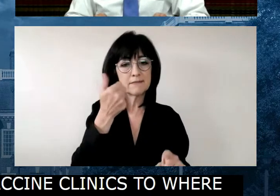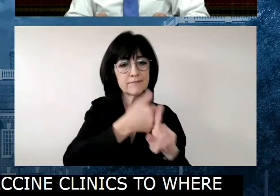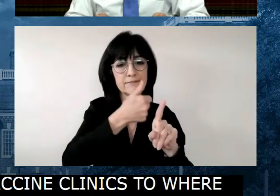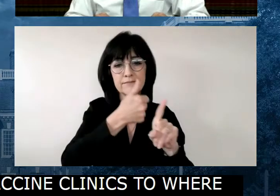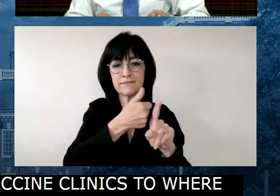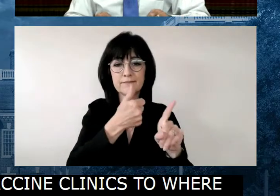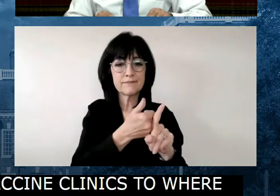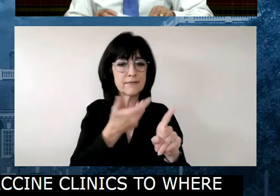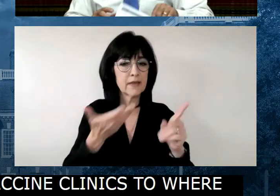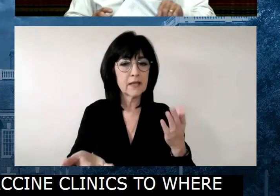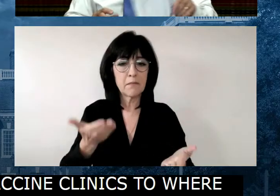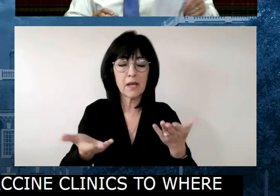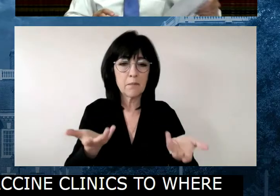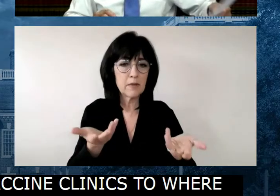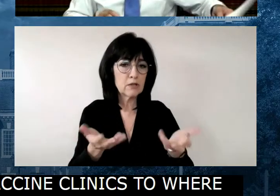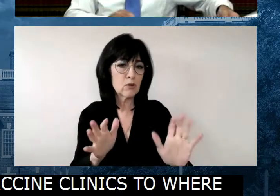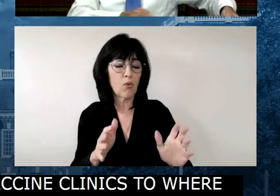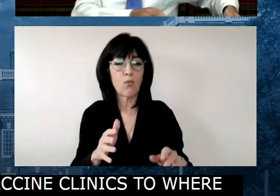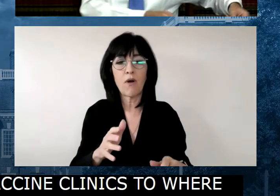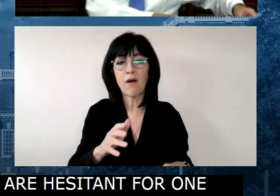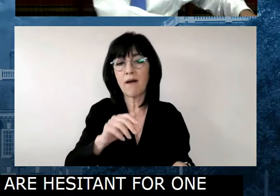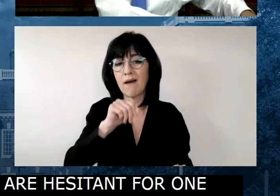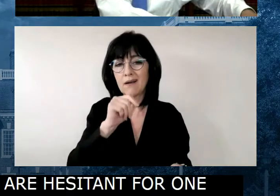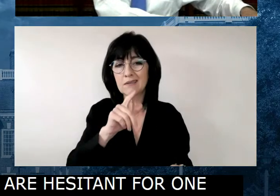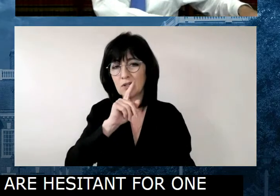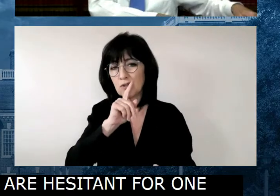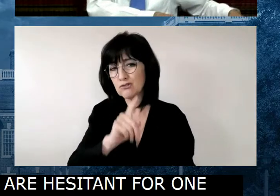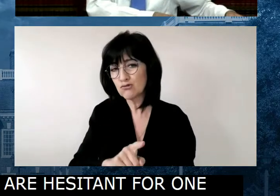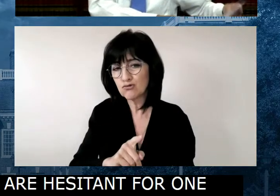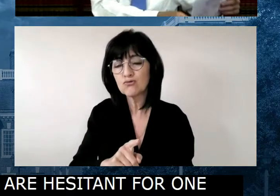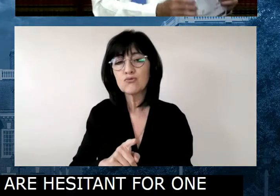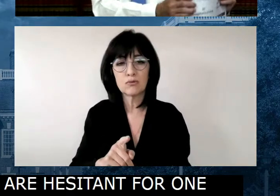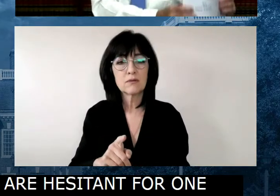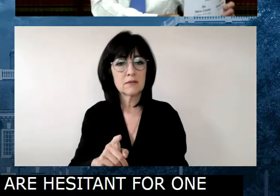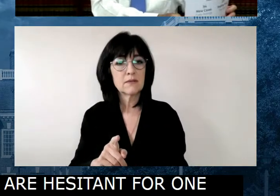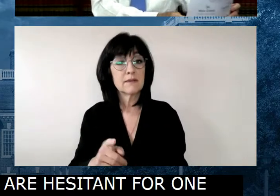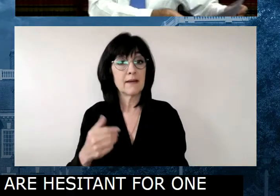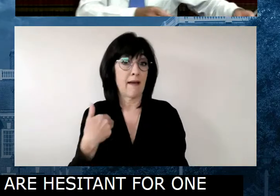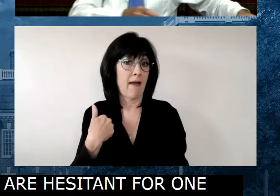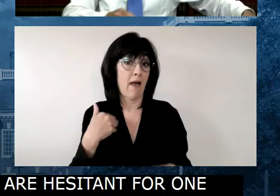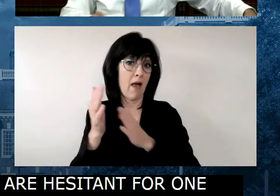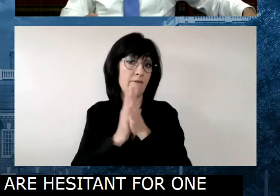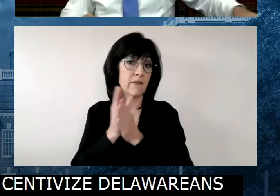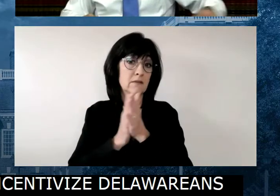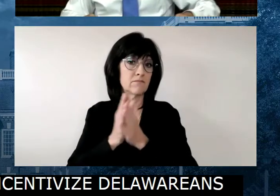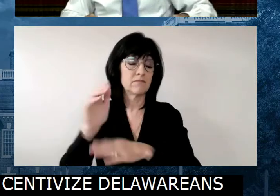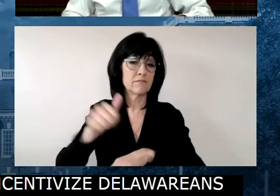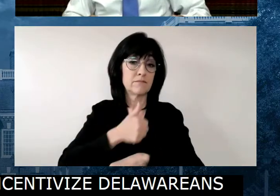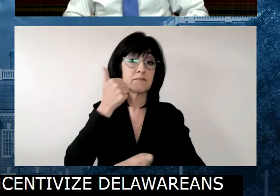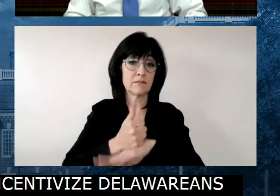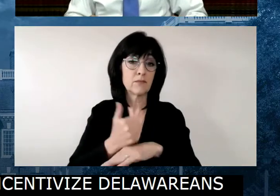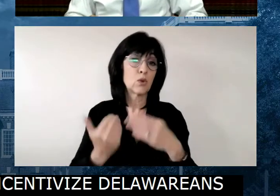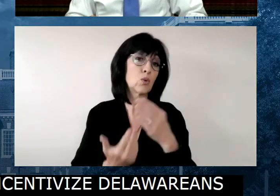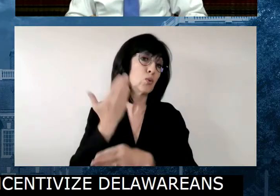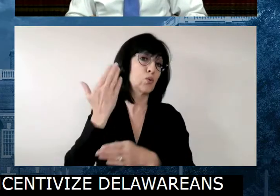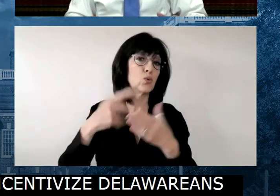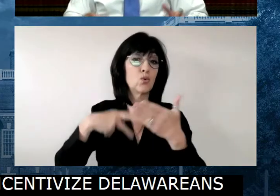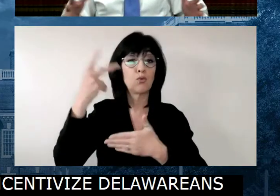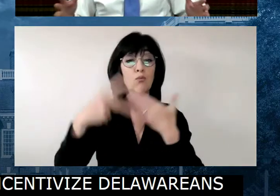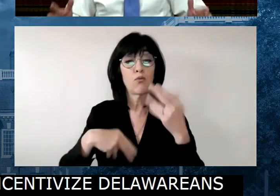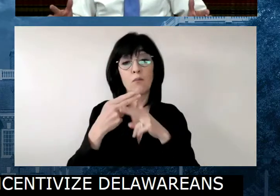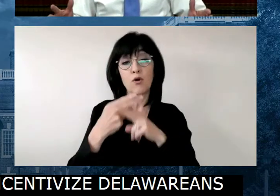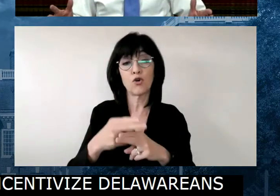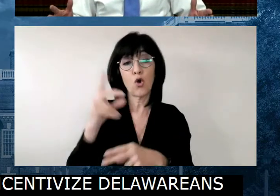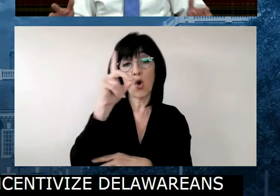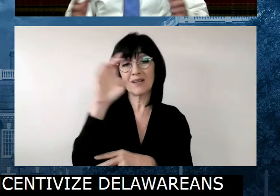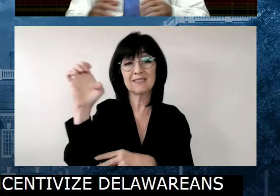incentivize Delawareans, those who are not vaccinated, to get vaccinated. And so we've created a new program, Delaware Wins. We all